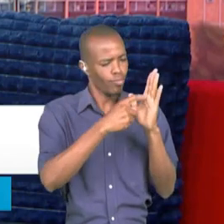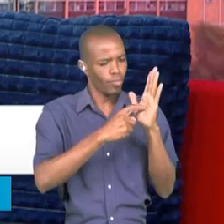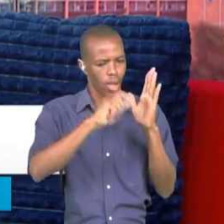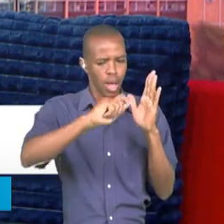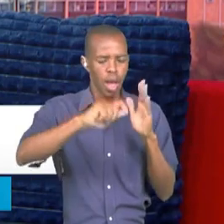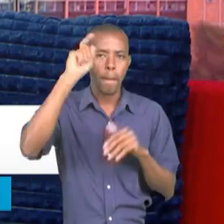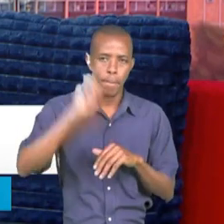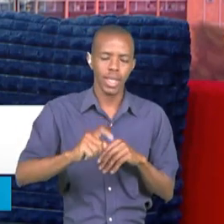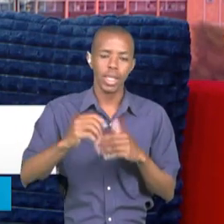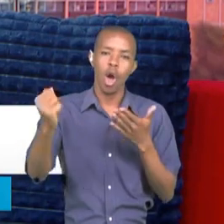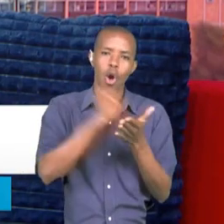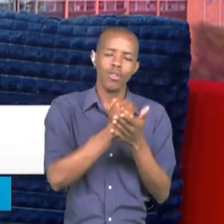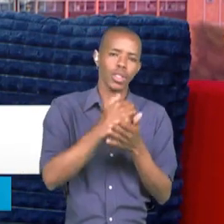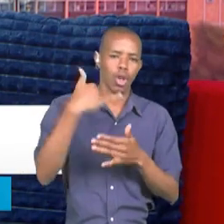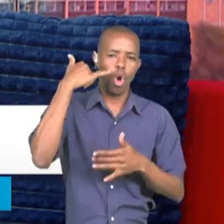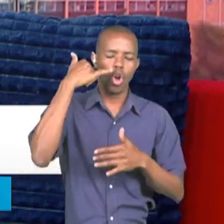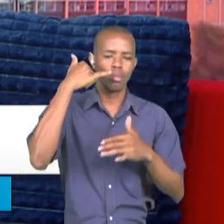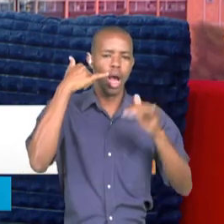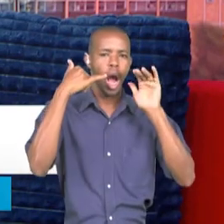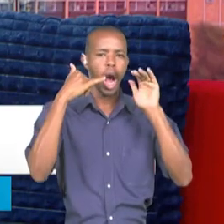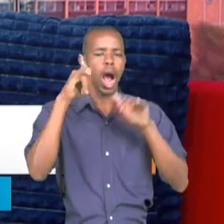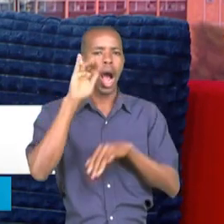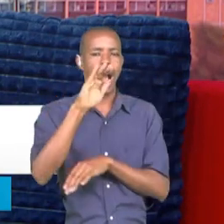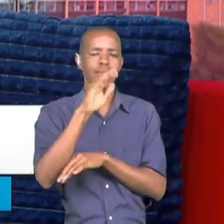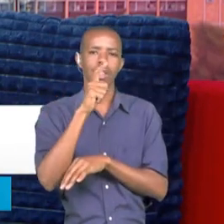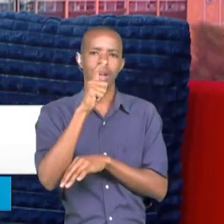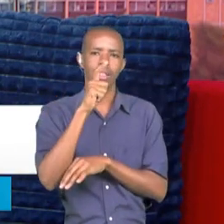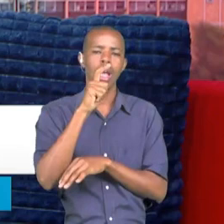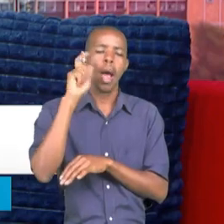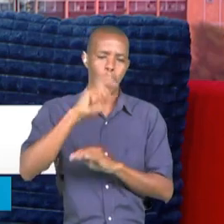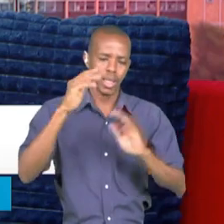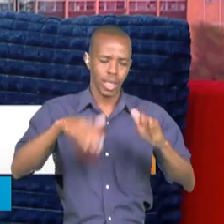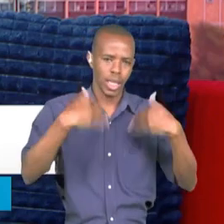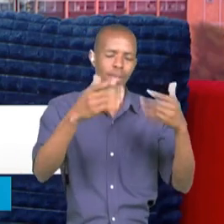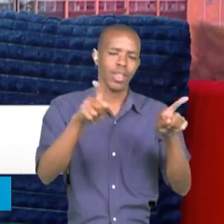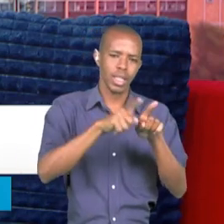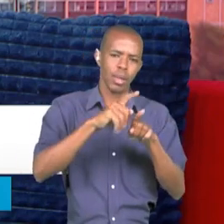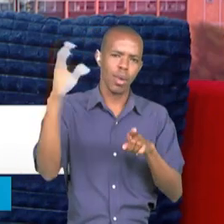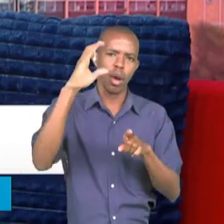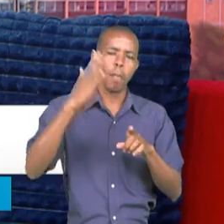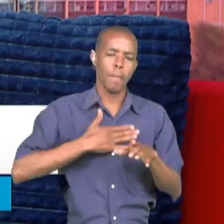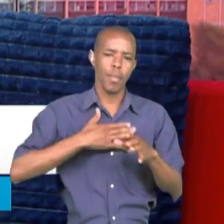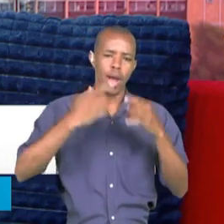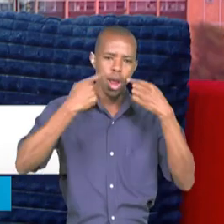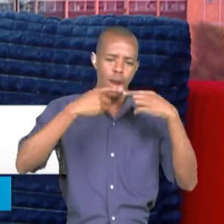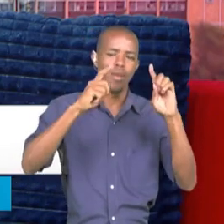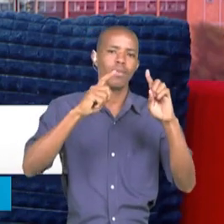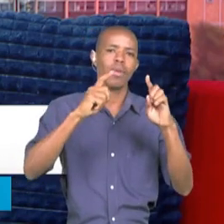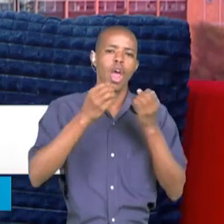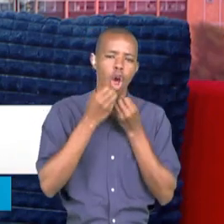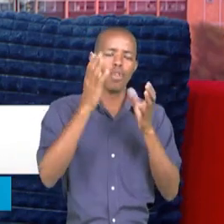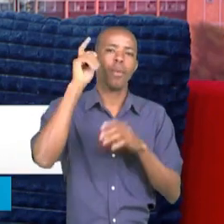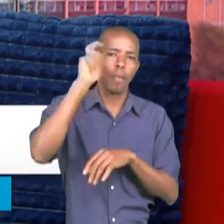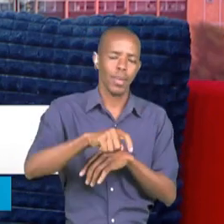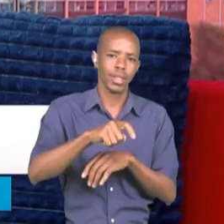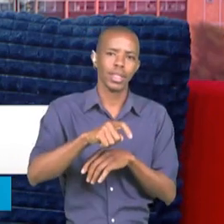say, an office calls and asks what's for lunch tomorrow, I'll give them that. And that is what I'll also tell my clients so that the orders merge. But with time,